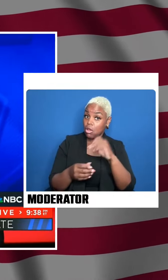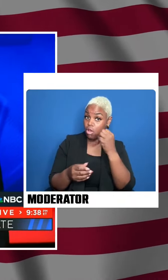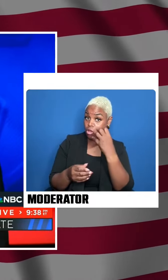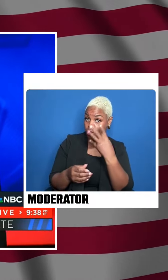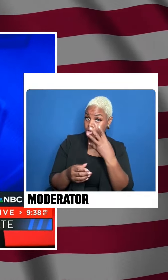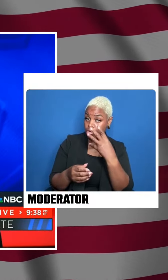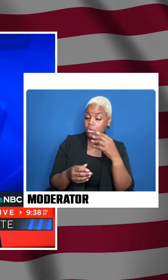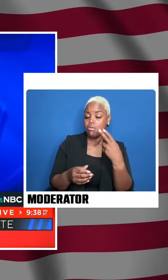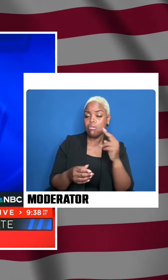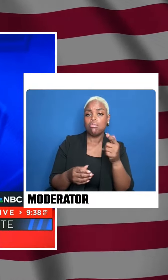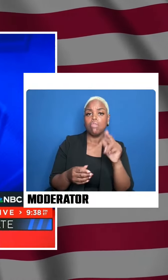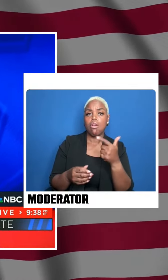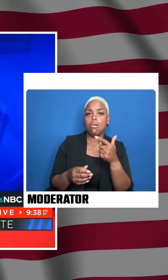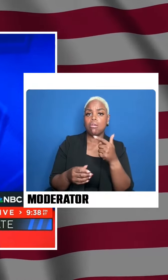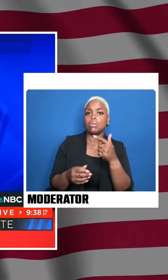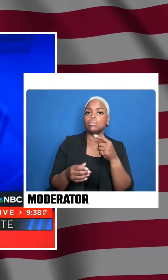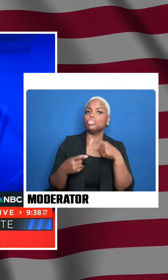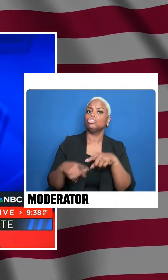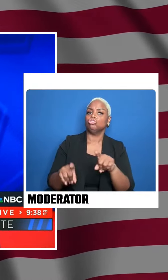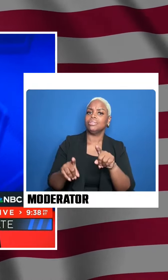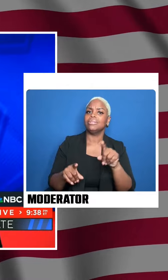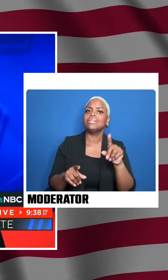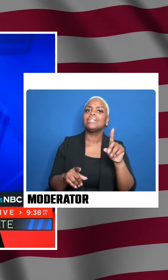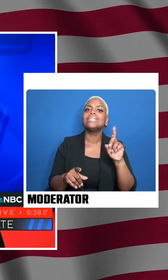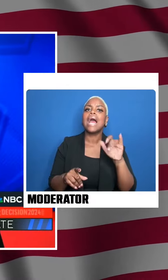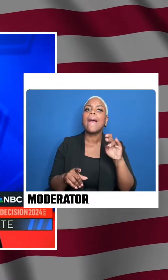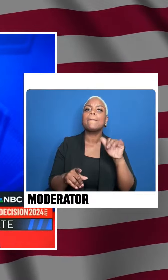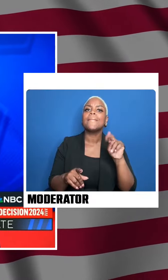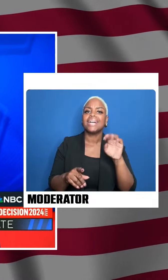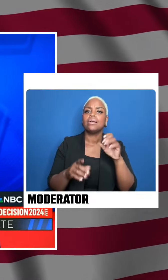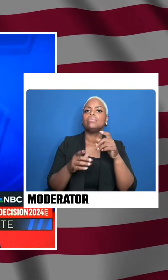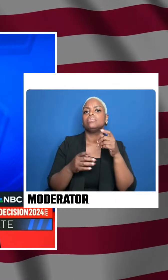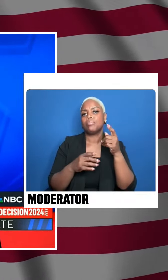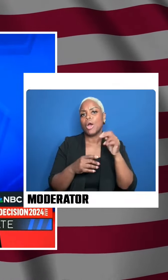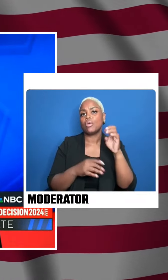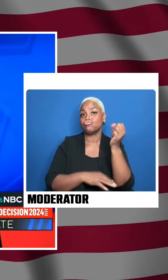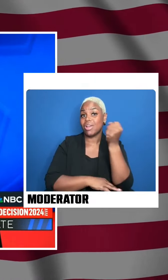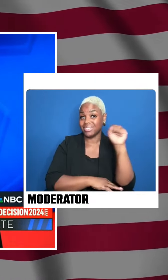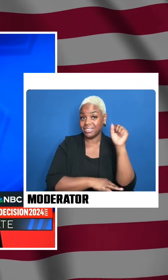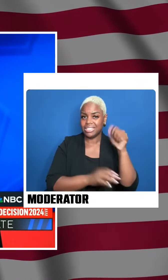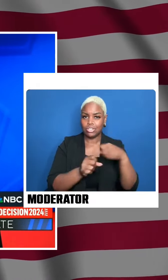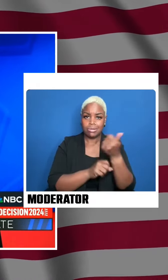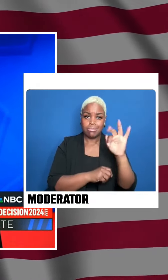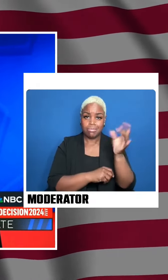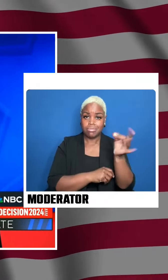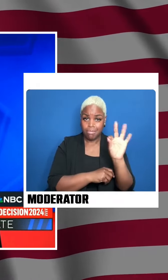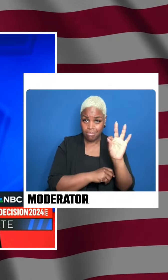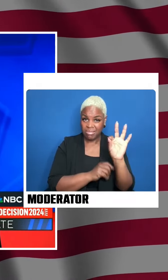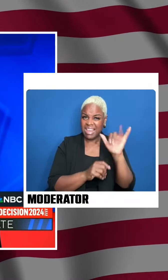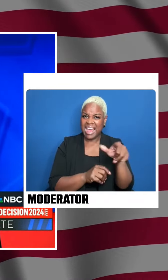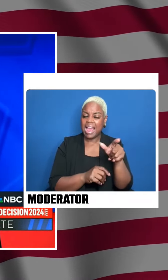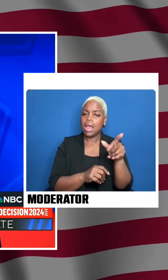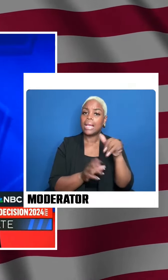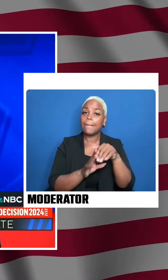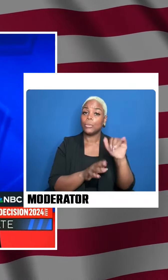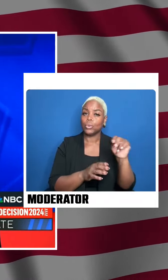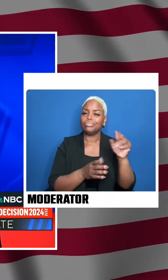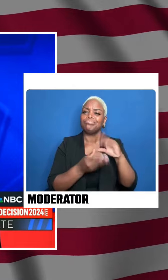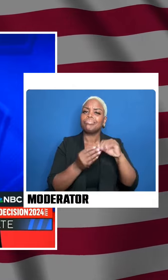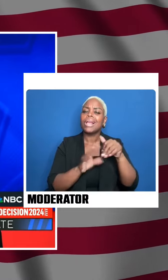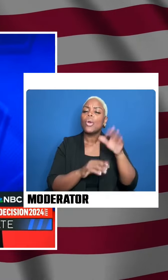of 1989. But Minnesota Public Radio and other media outlets are reporting that you actually didn't travel to Asia